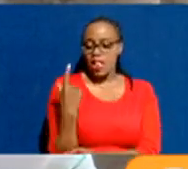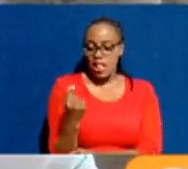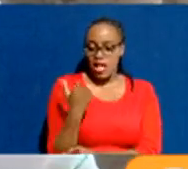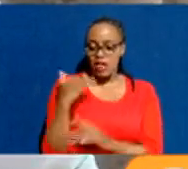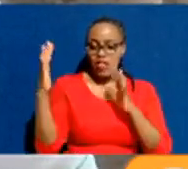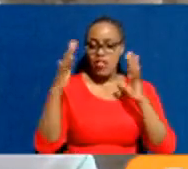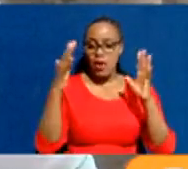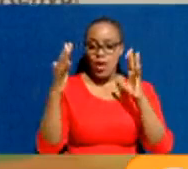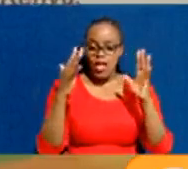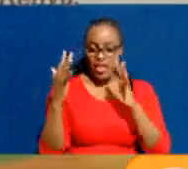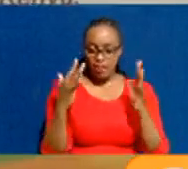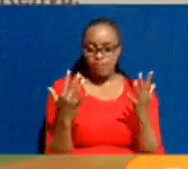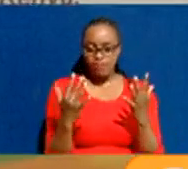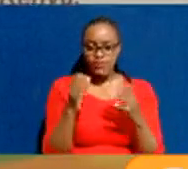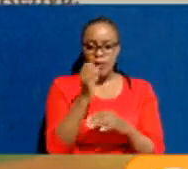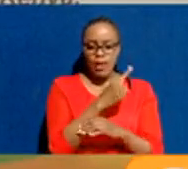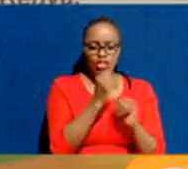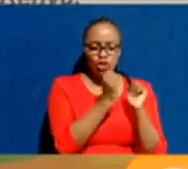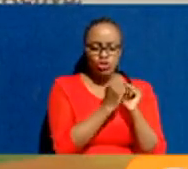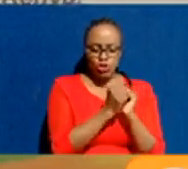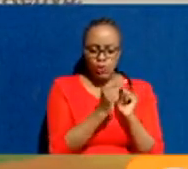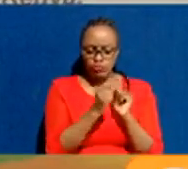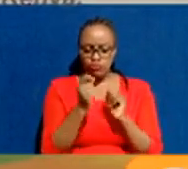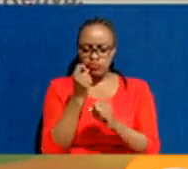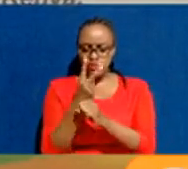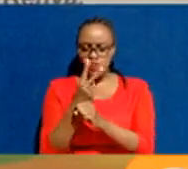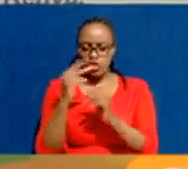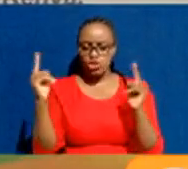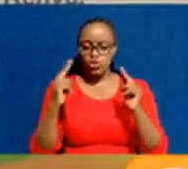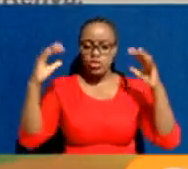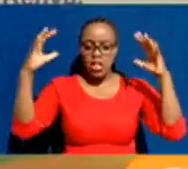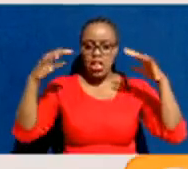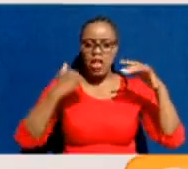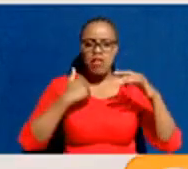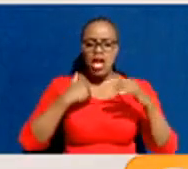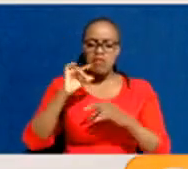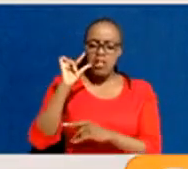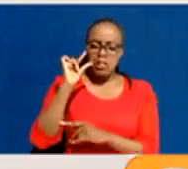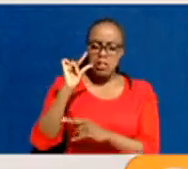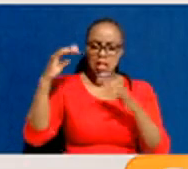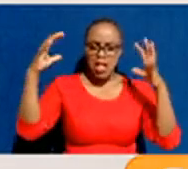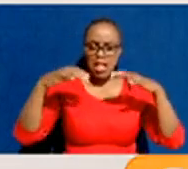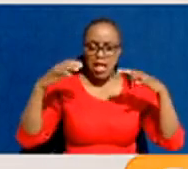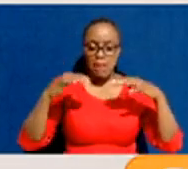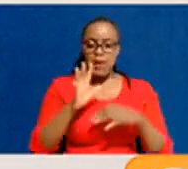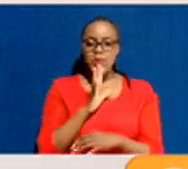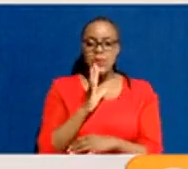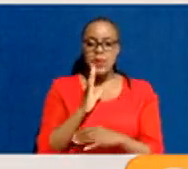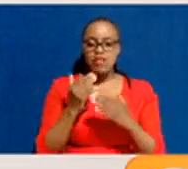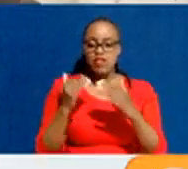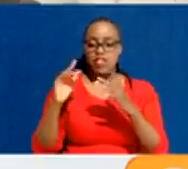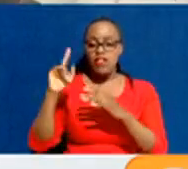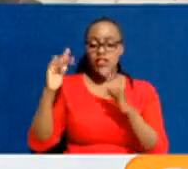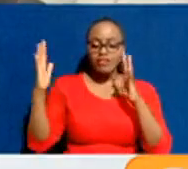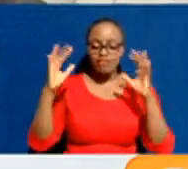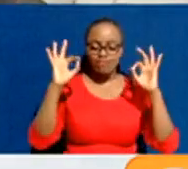Meteorological Weather Outlook, the October-December short rain season is likely to experience depressed rainfall. They were speaking ahead of the first Climate